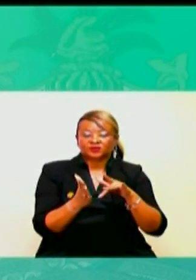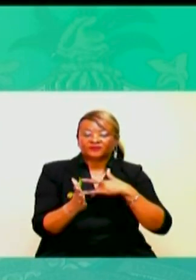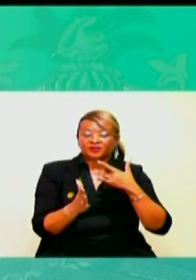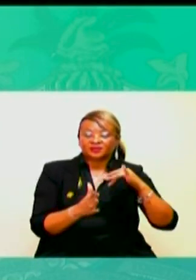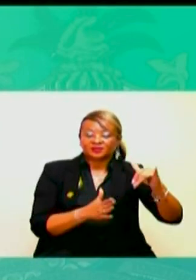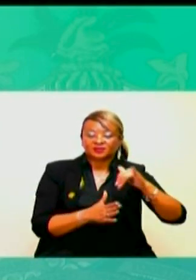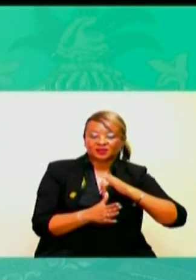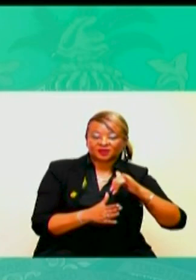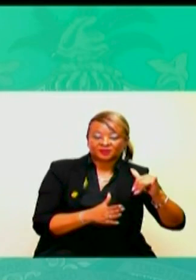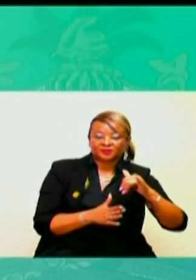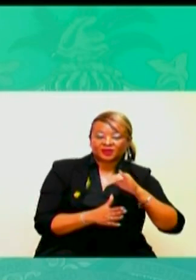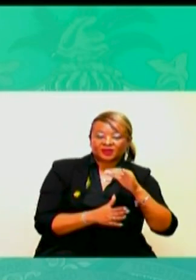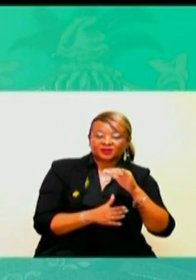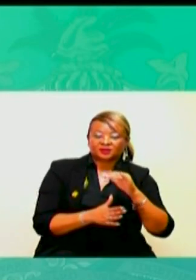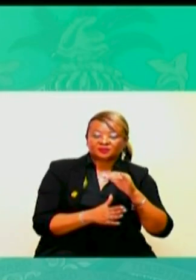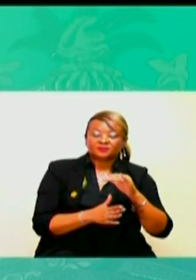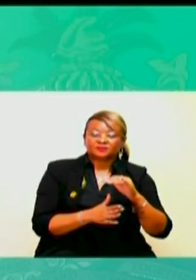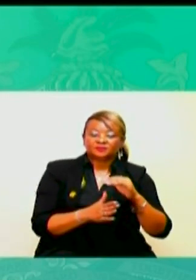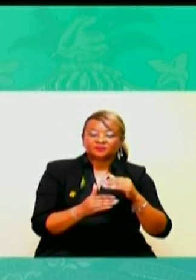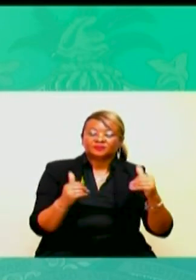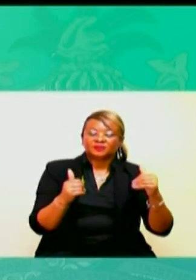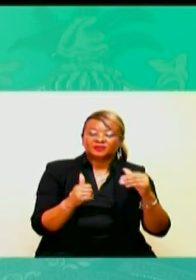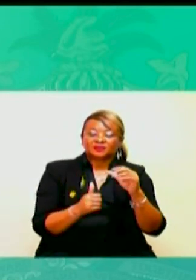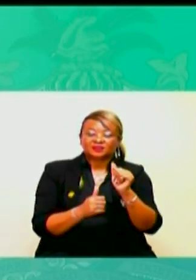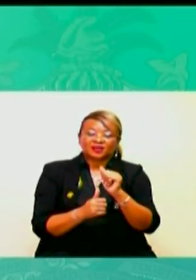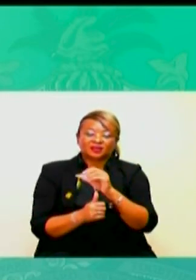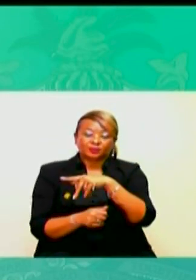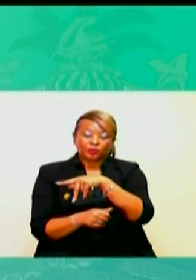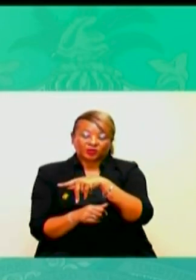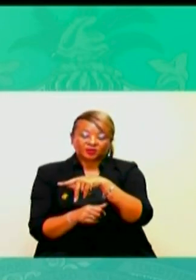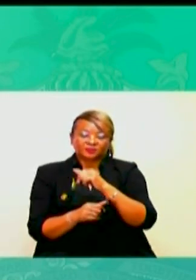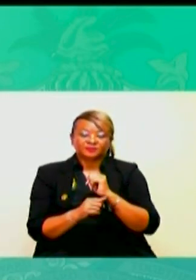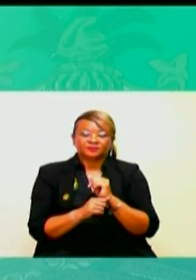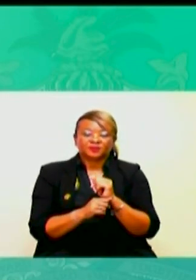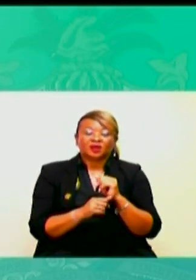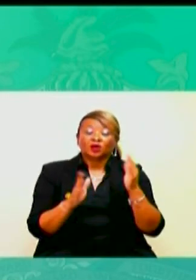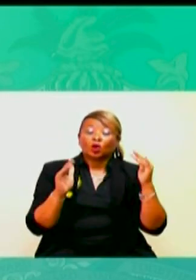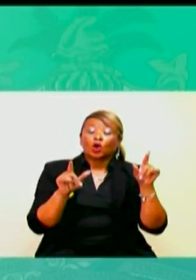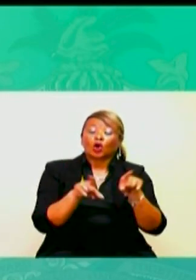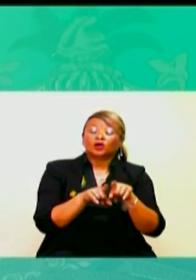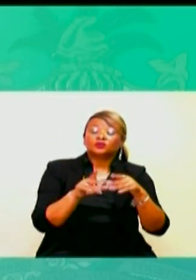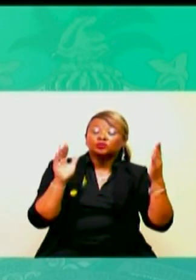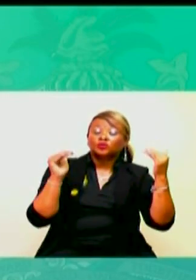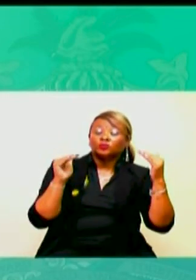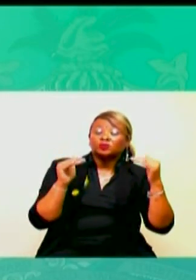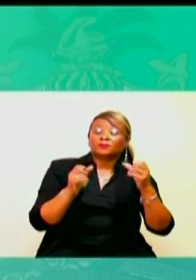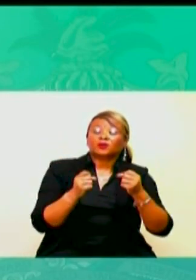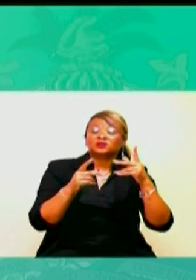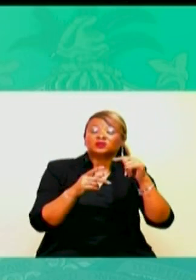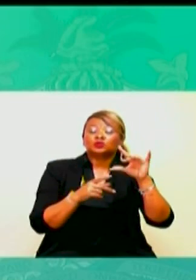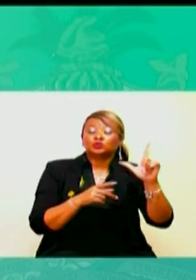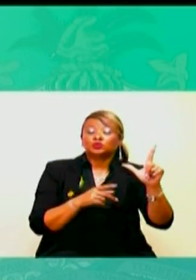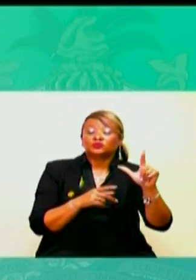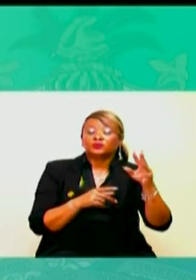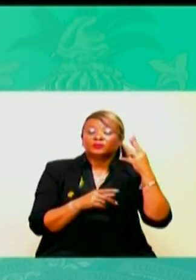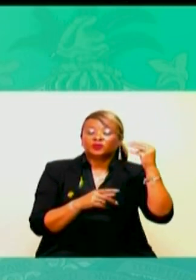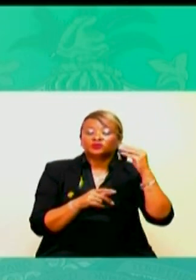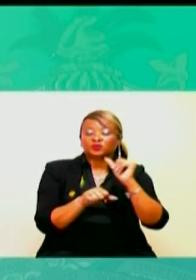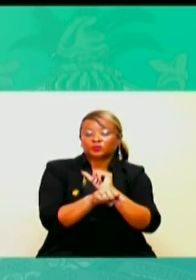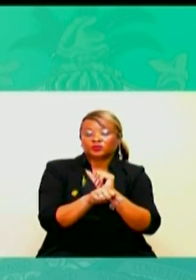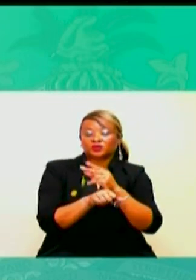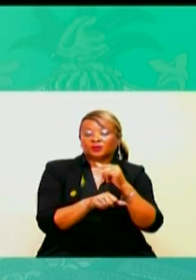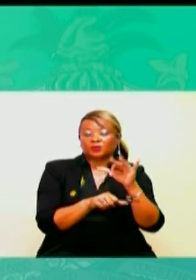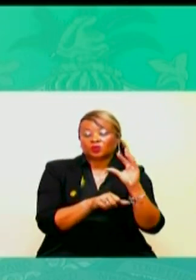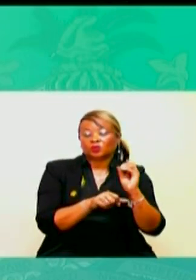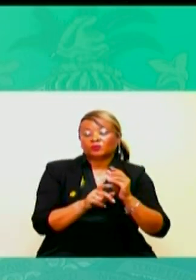that clinic to Sandy Point. It is also hoped that much needed tools and equipment for Ministry of Works on Abaco will